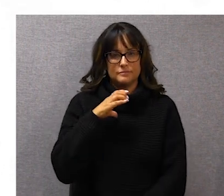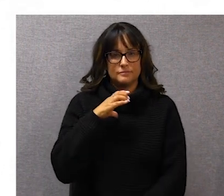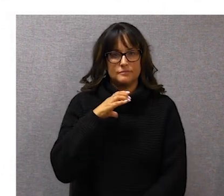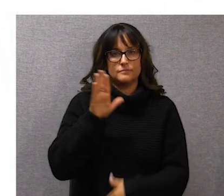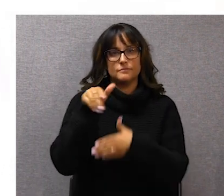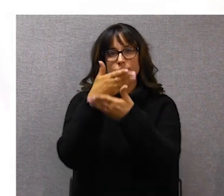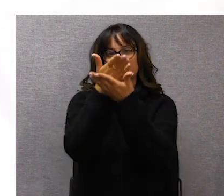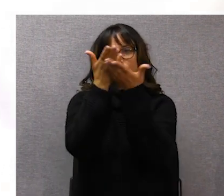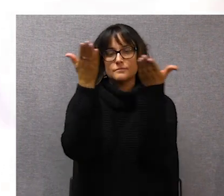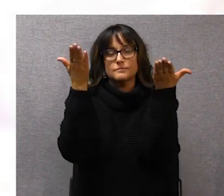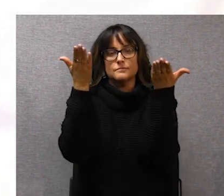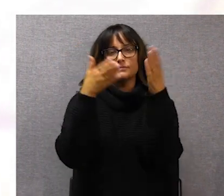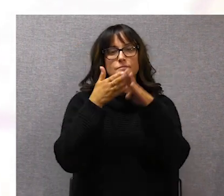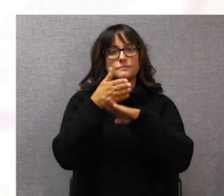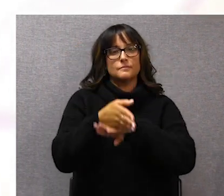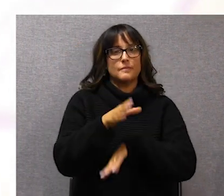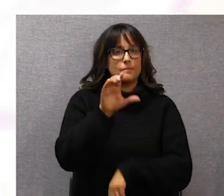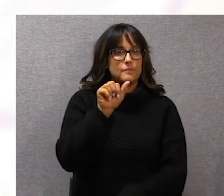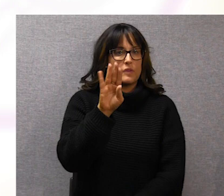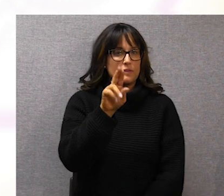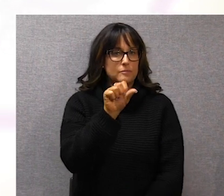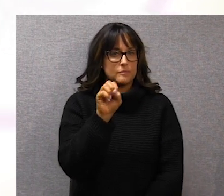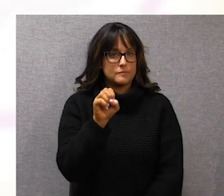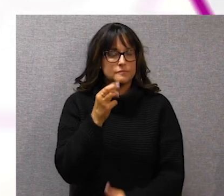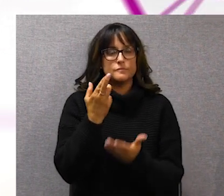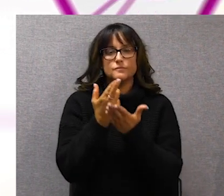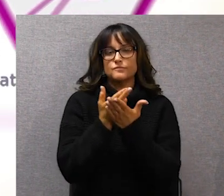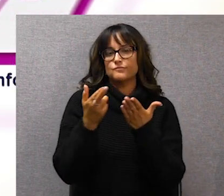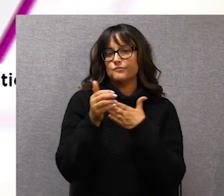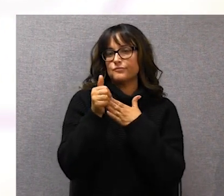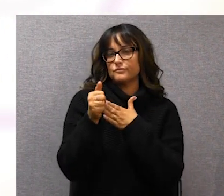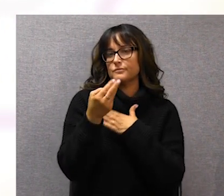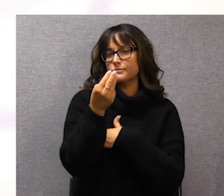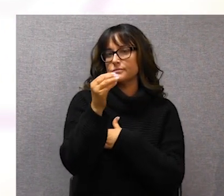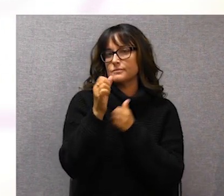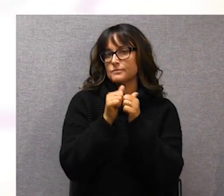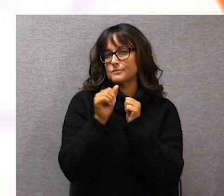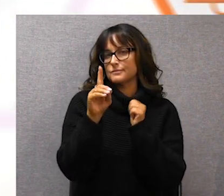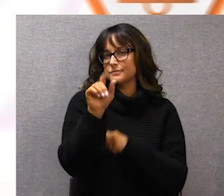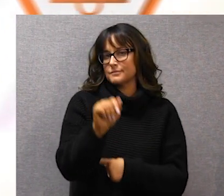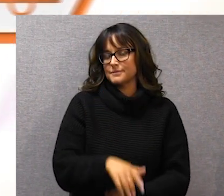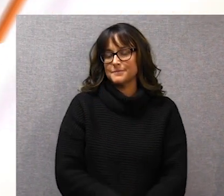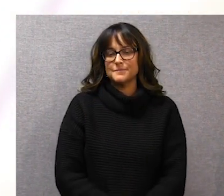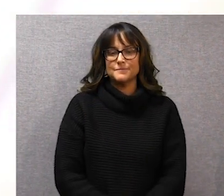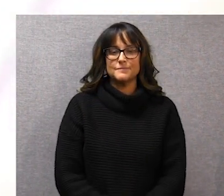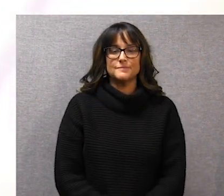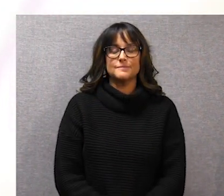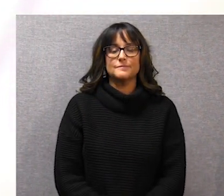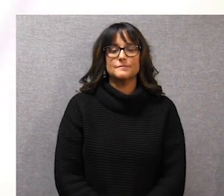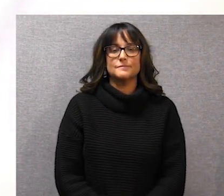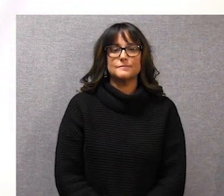Council, presents After Abuse, Resources to Guide Missourians with Disabilities.